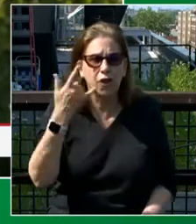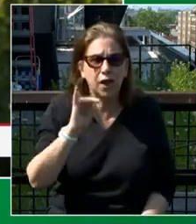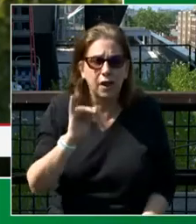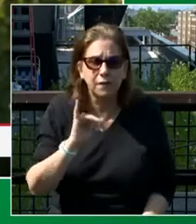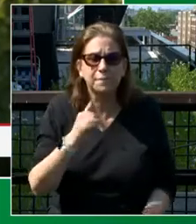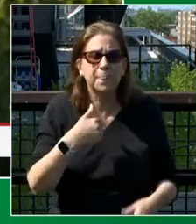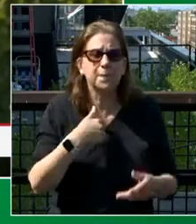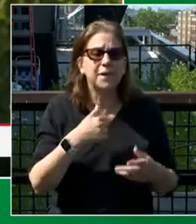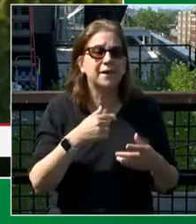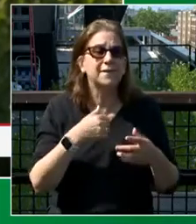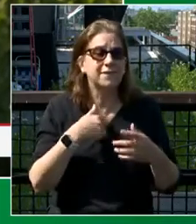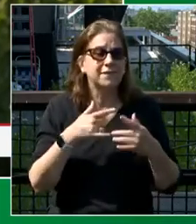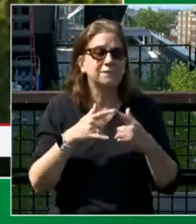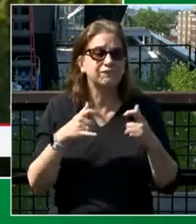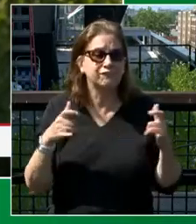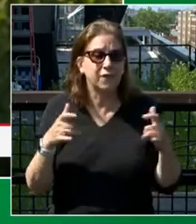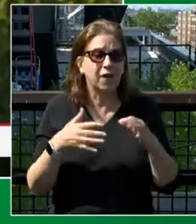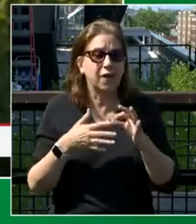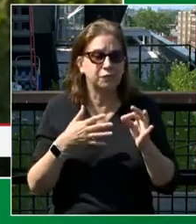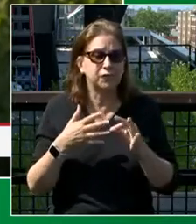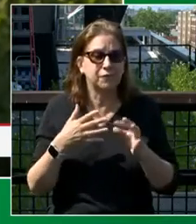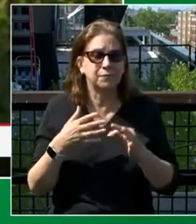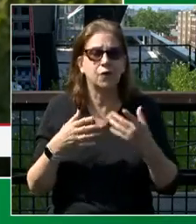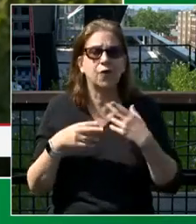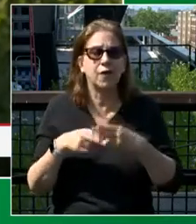day pass. So if you go to